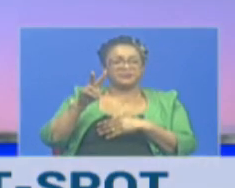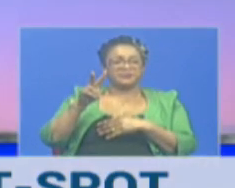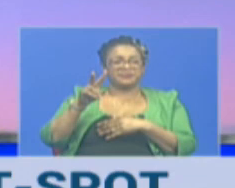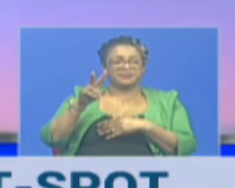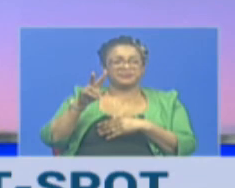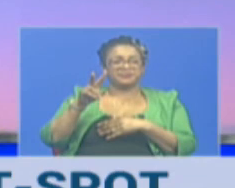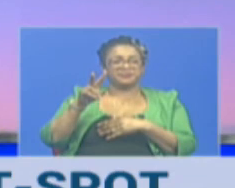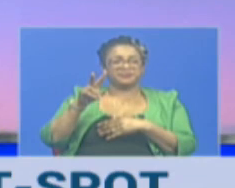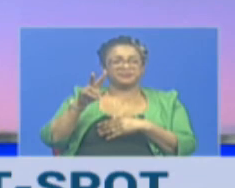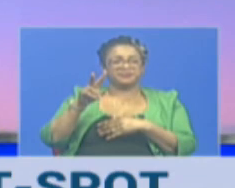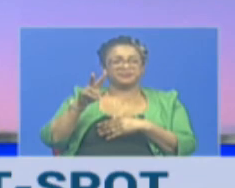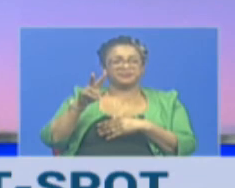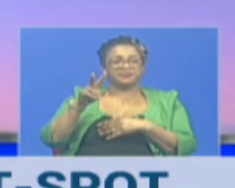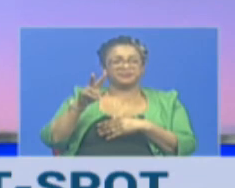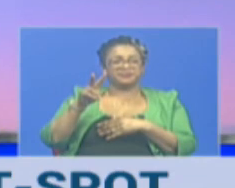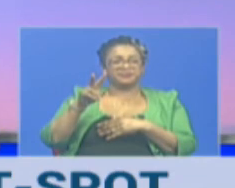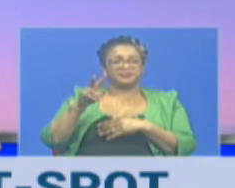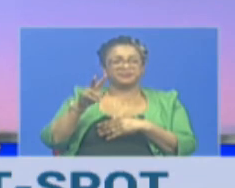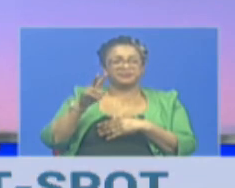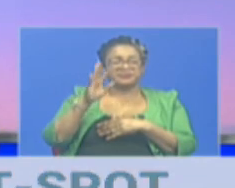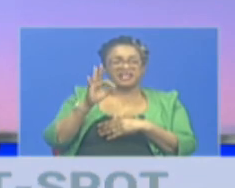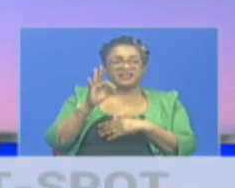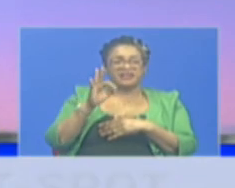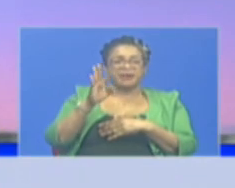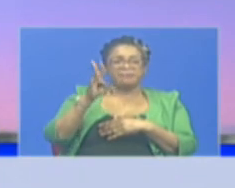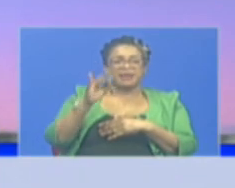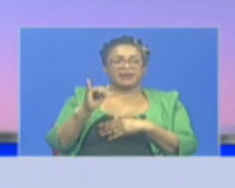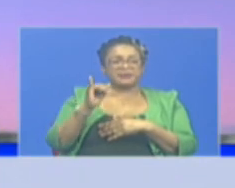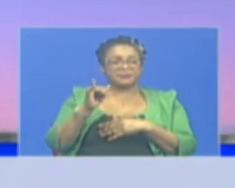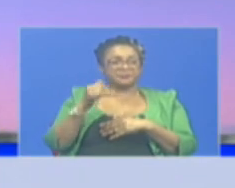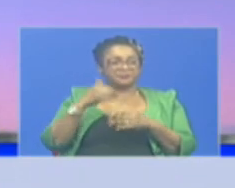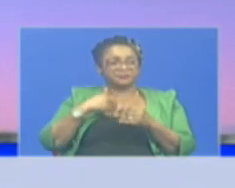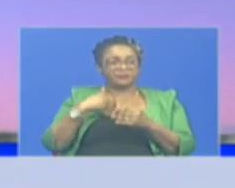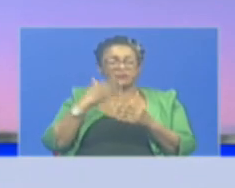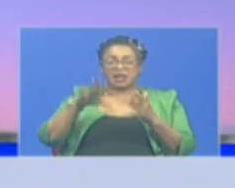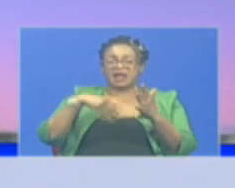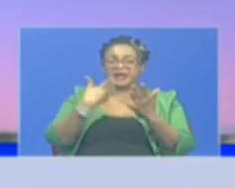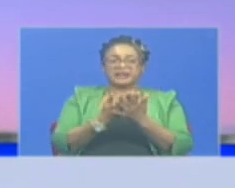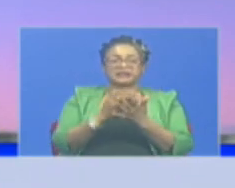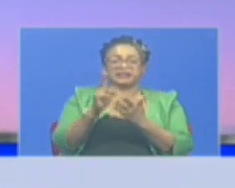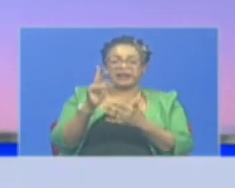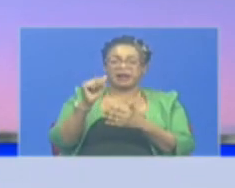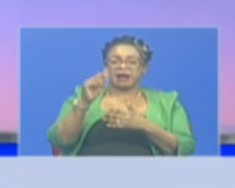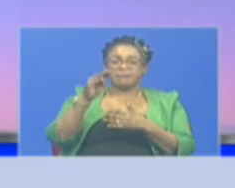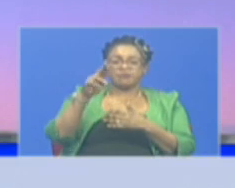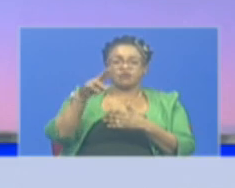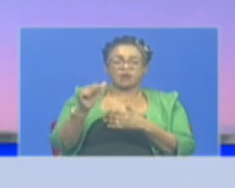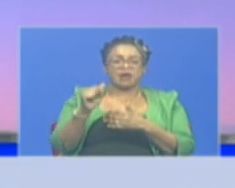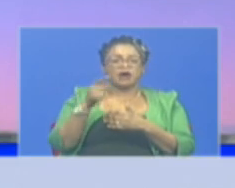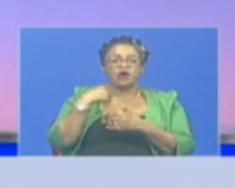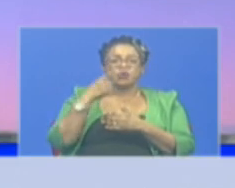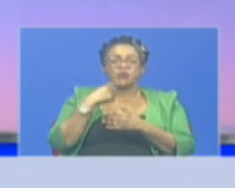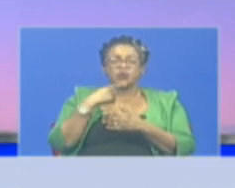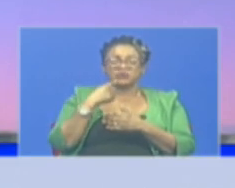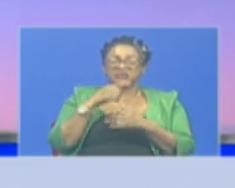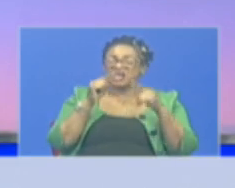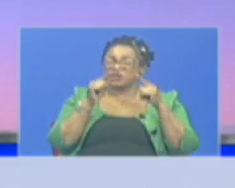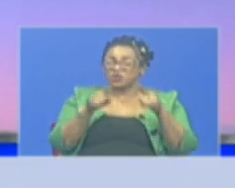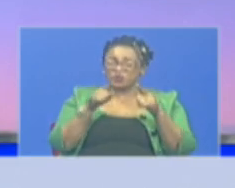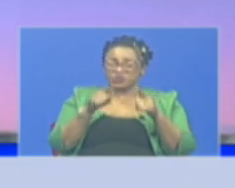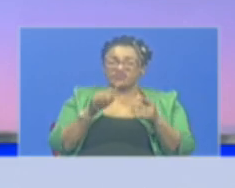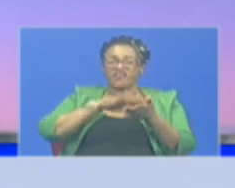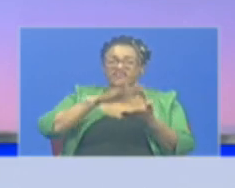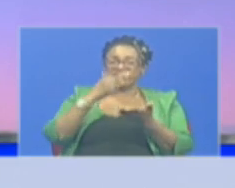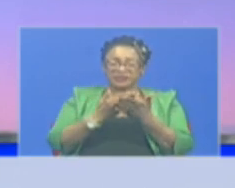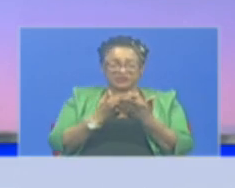The closest FBI agents came to arresting Felician Kabuga, the man long accused of funding the genocide in